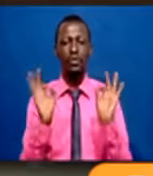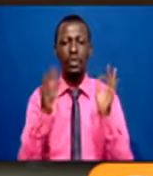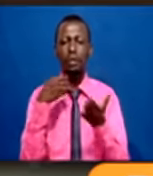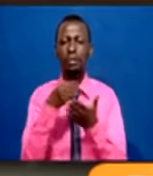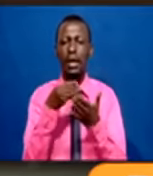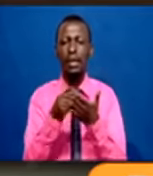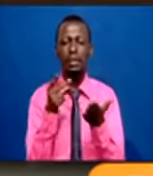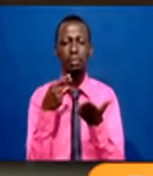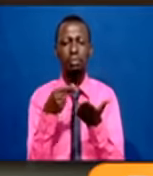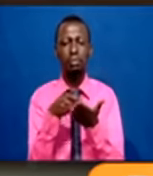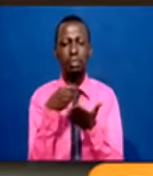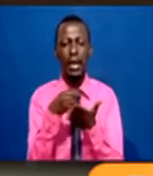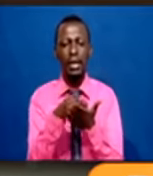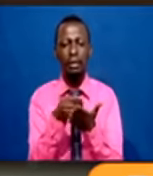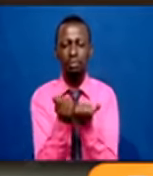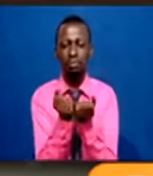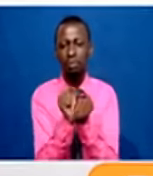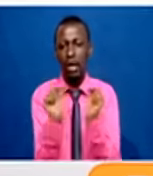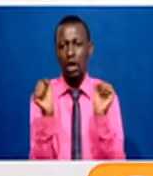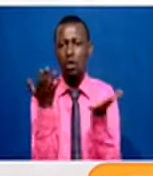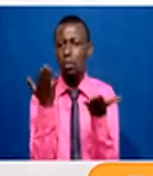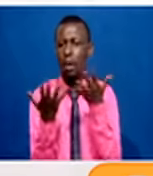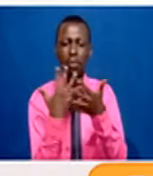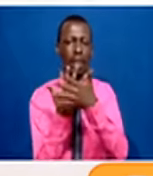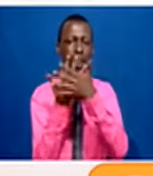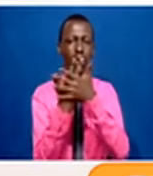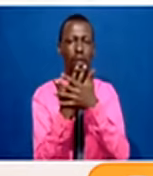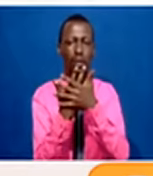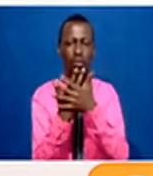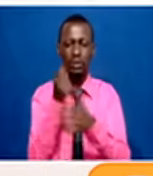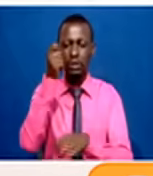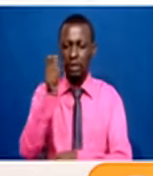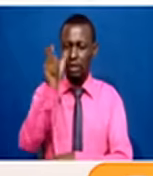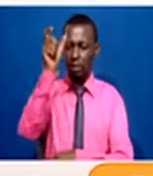or not. This is to allow the judge to look at the autopsy report